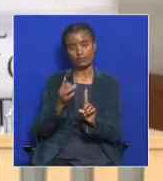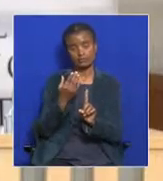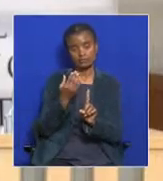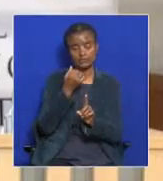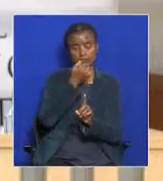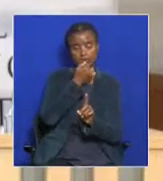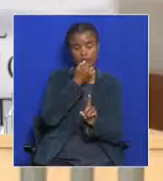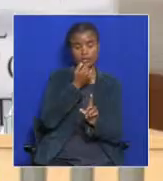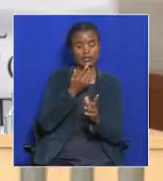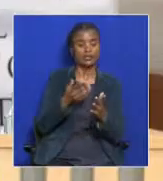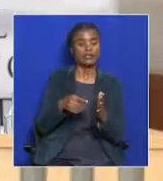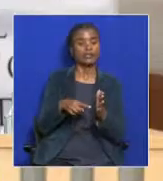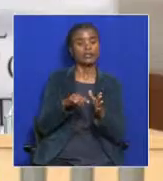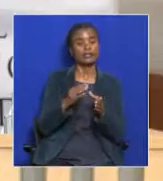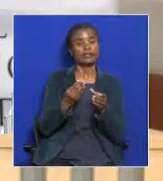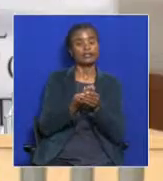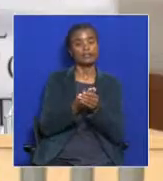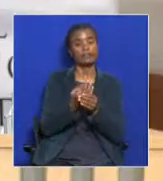consolidated statements.